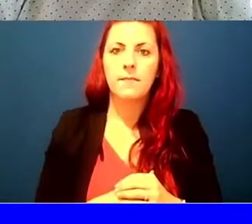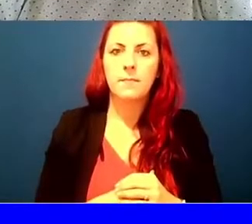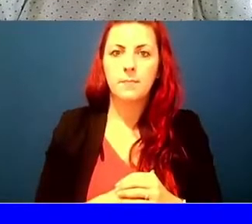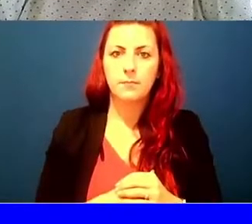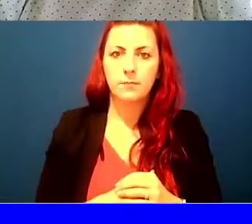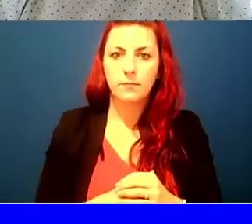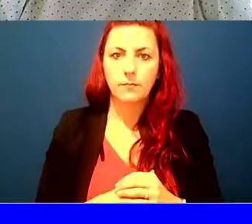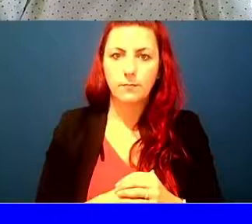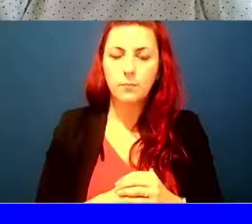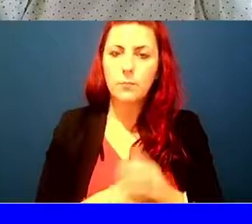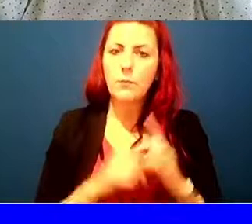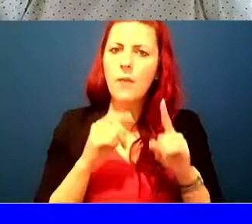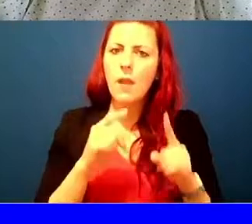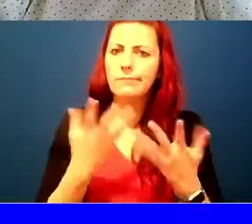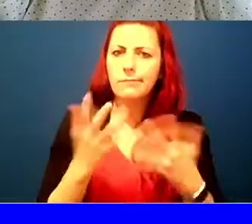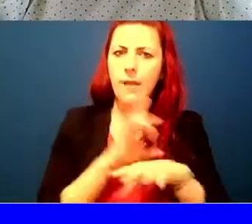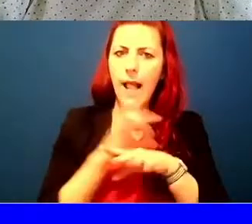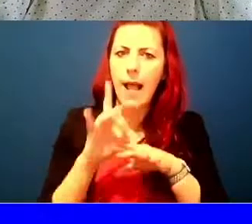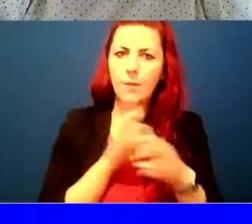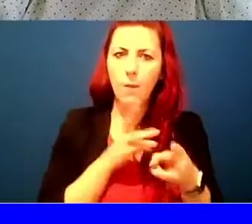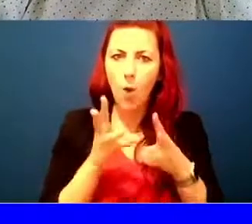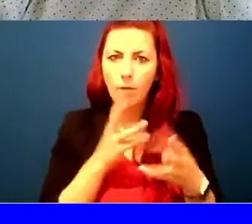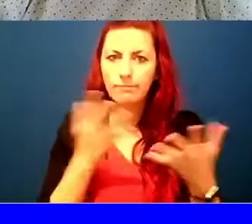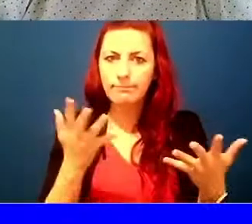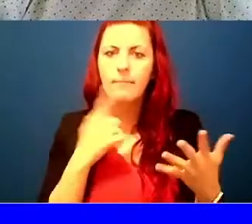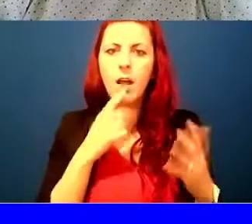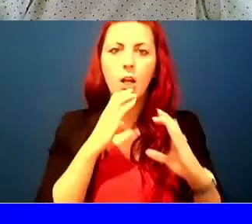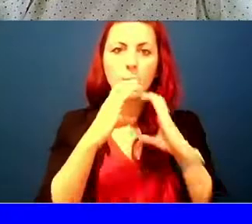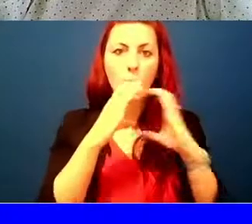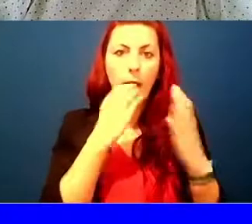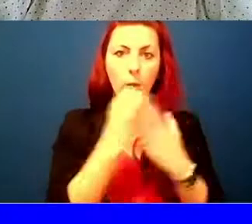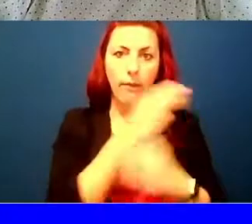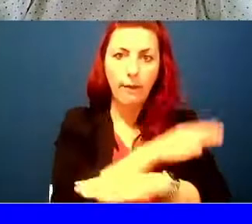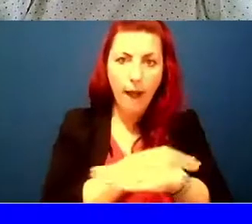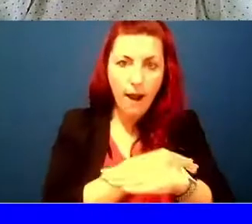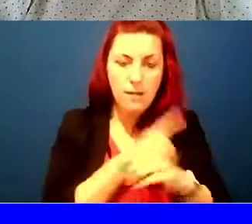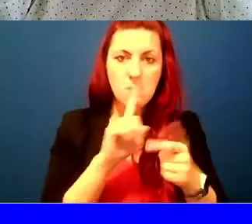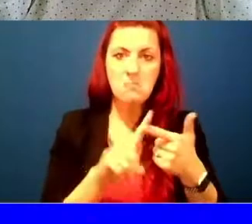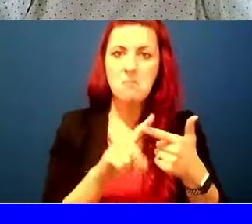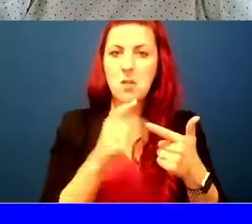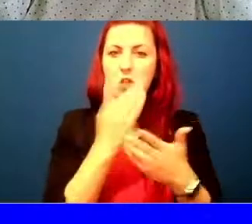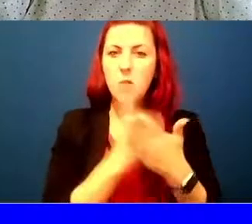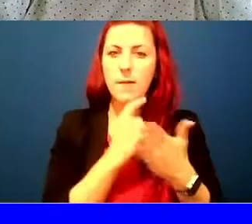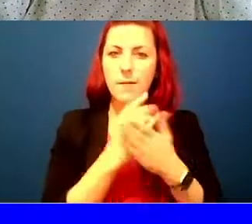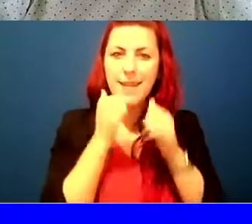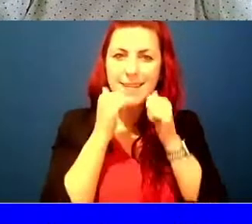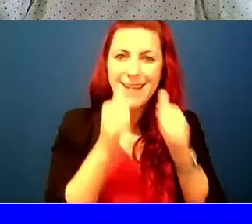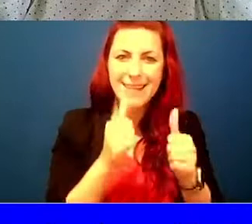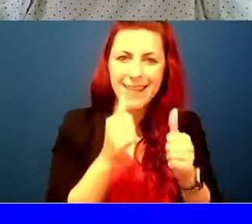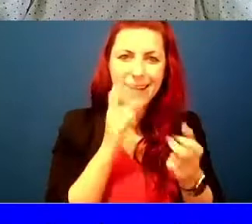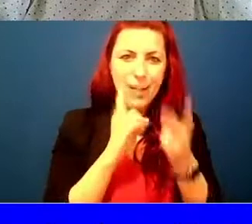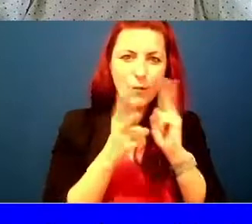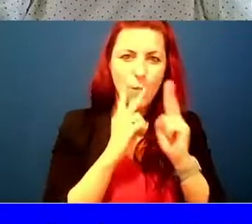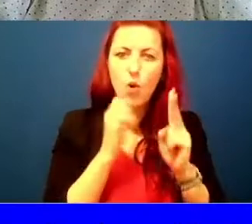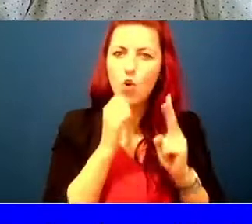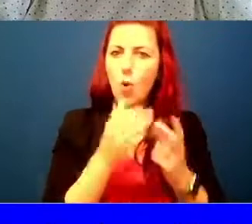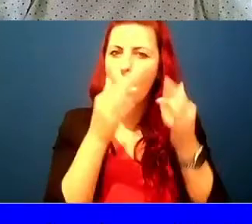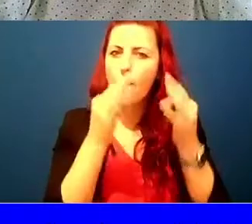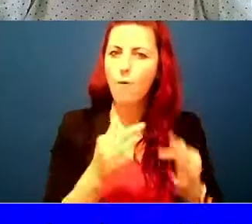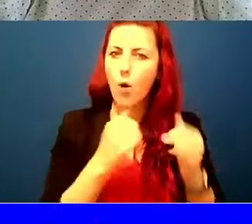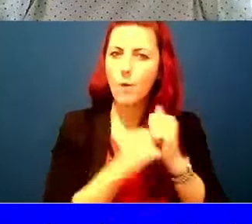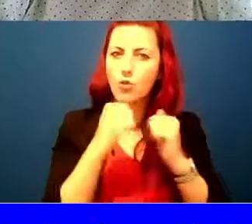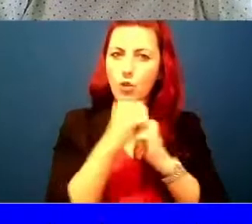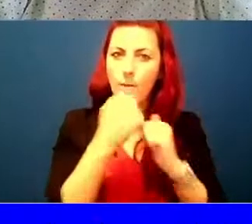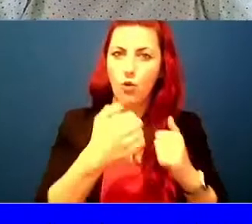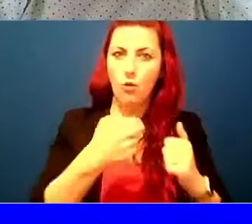that we provide could be communication with the guards. It can be attending interviews, although there is no formal structure for us